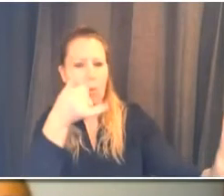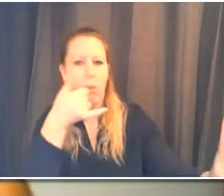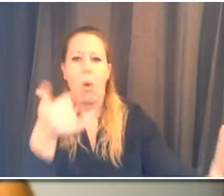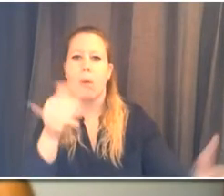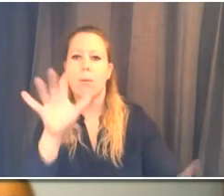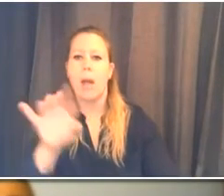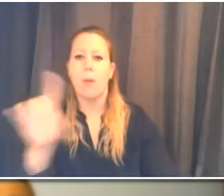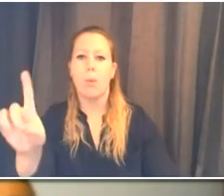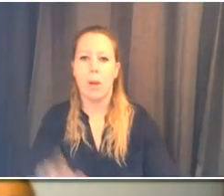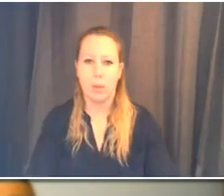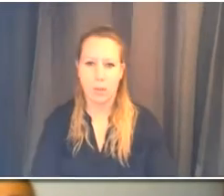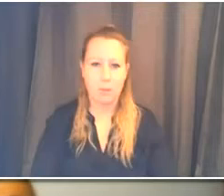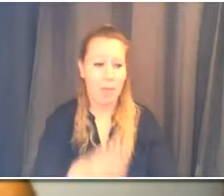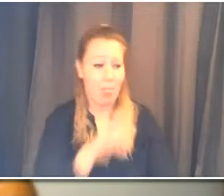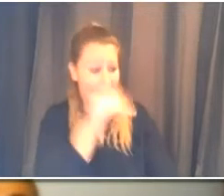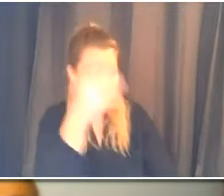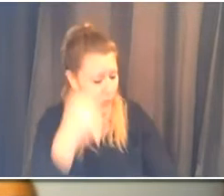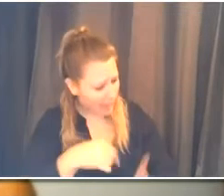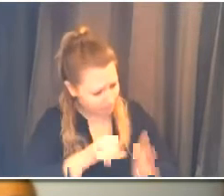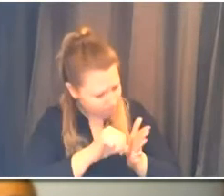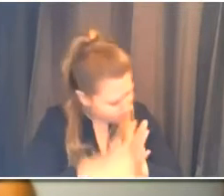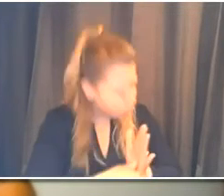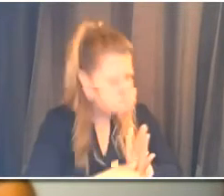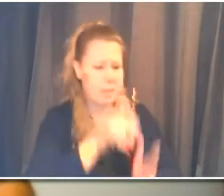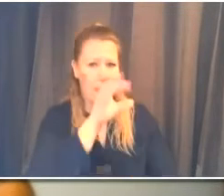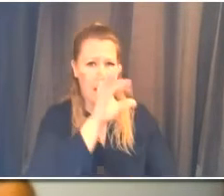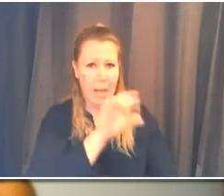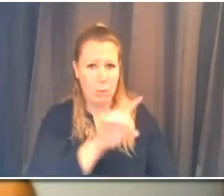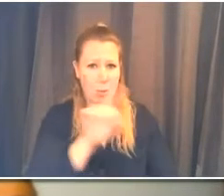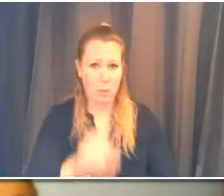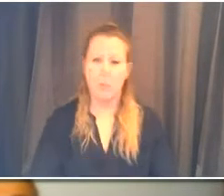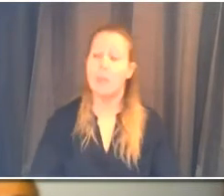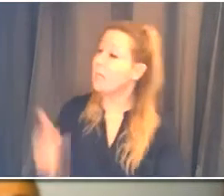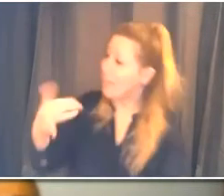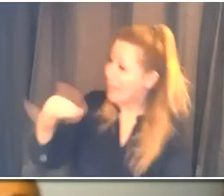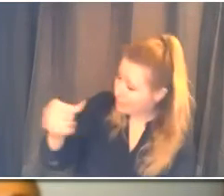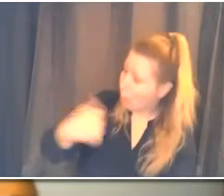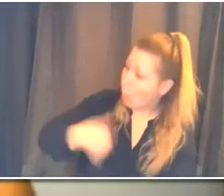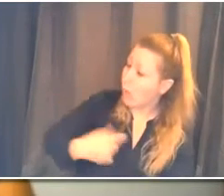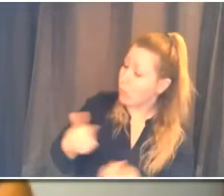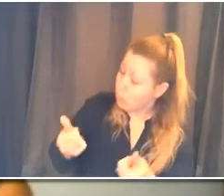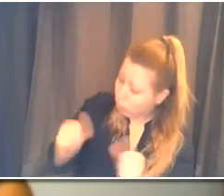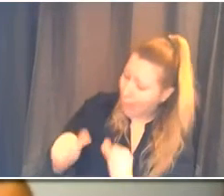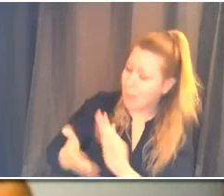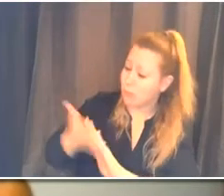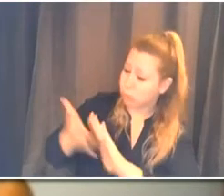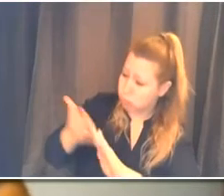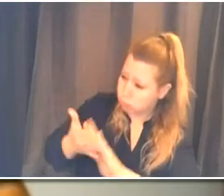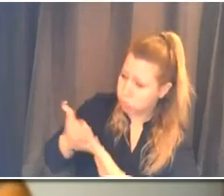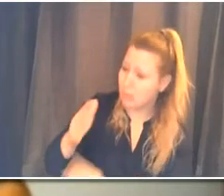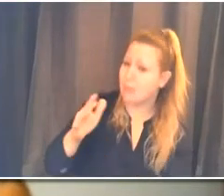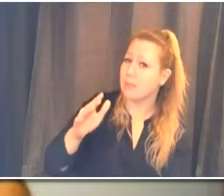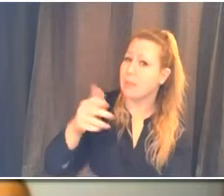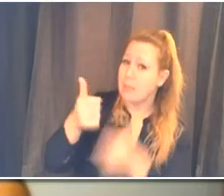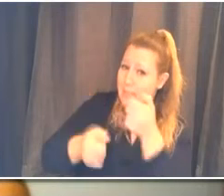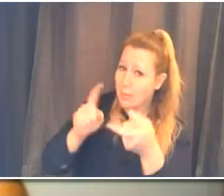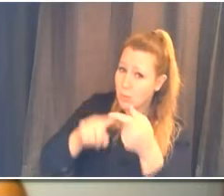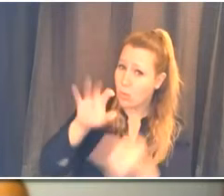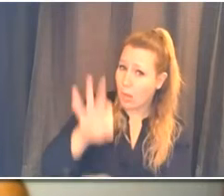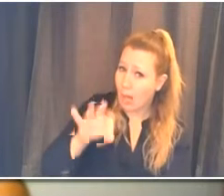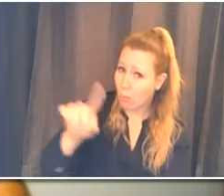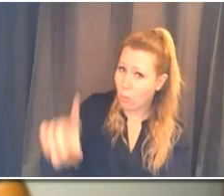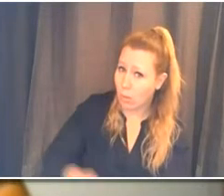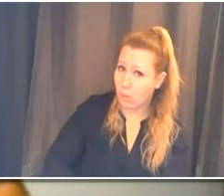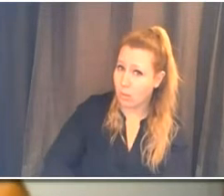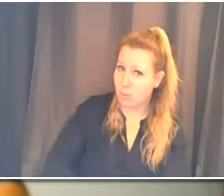rushed through to leave a victim calling 911 with nobody on the other end to answer their call so it